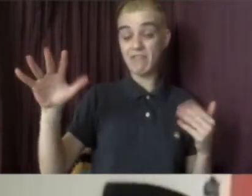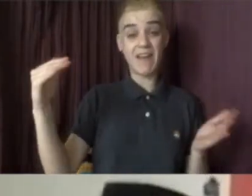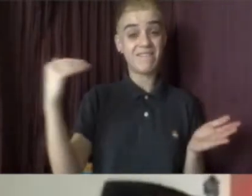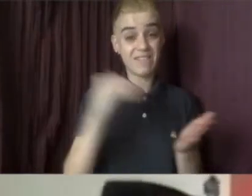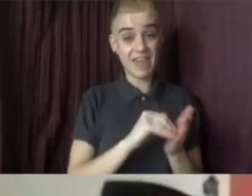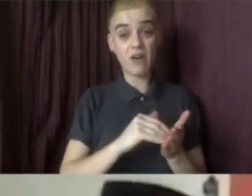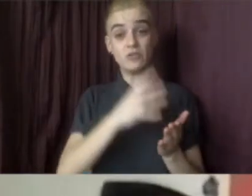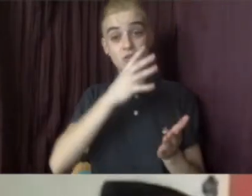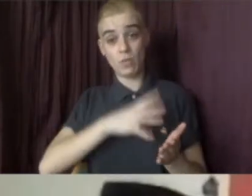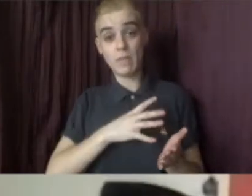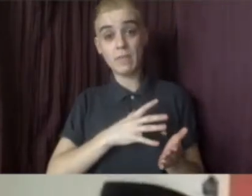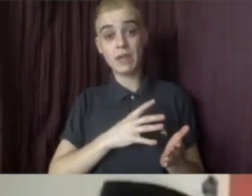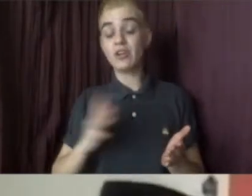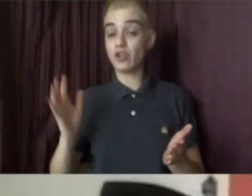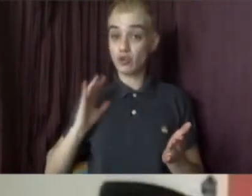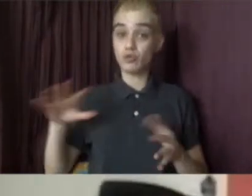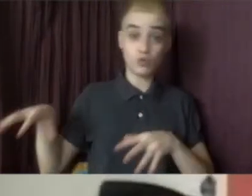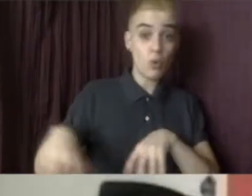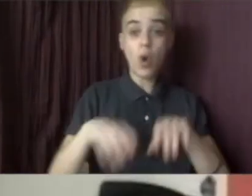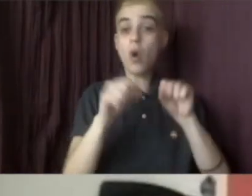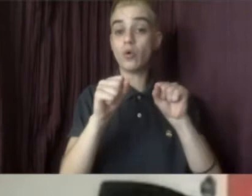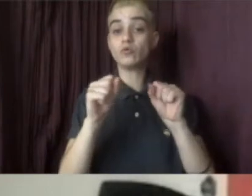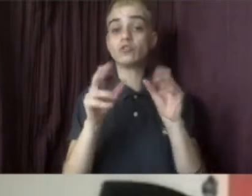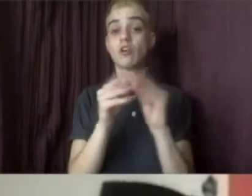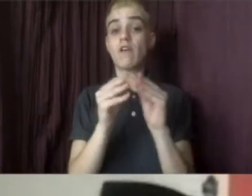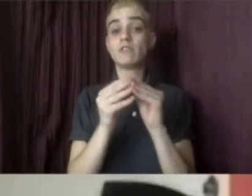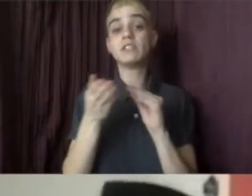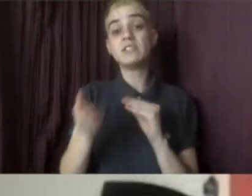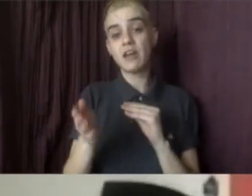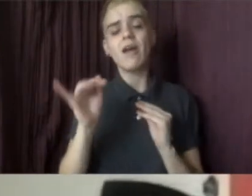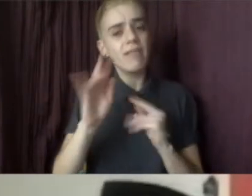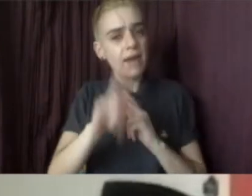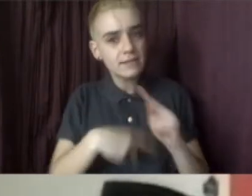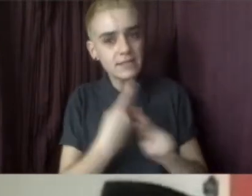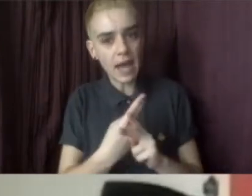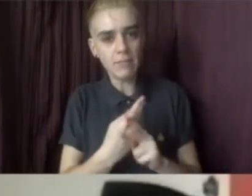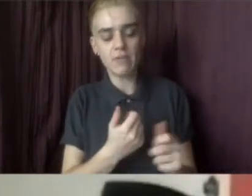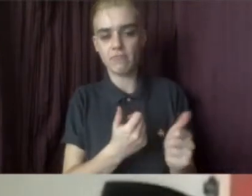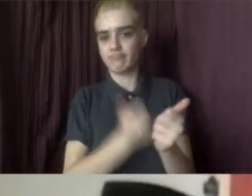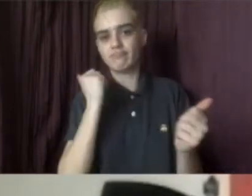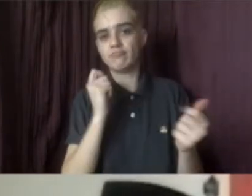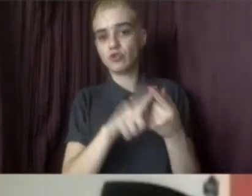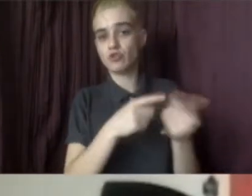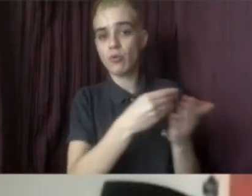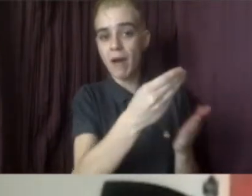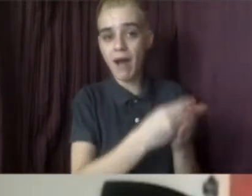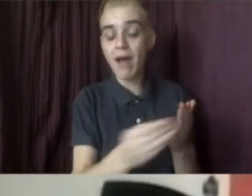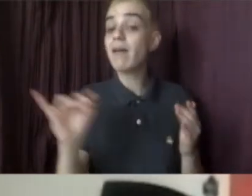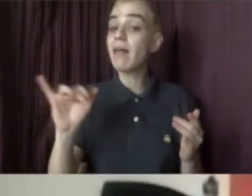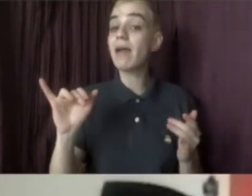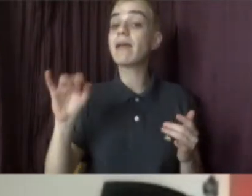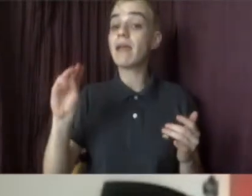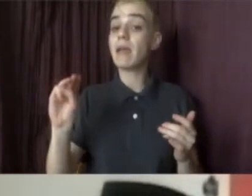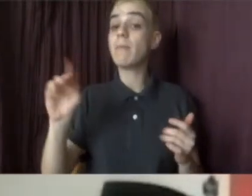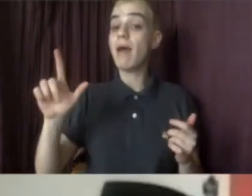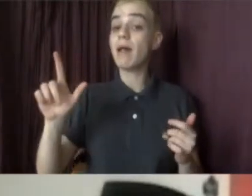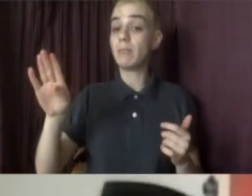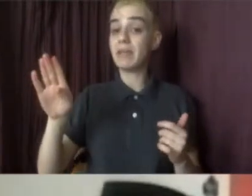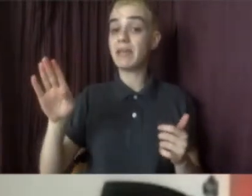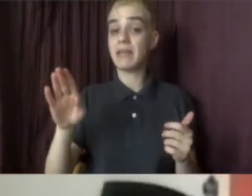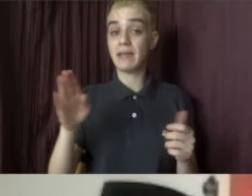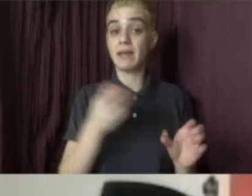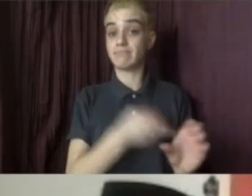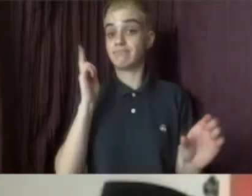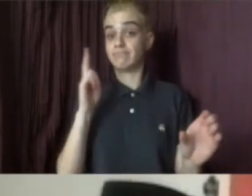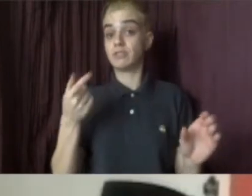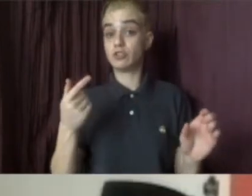this, we'll come, right? Like, it's not like we're never going to come again. But that is a part of boycott. And I hear that, when they say people are going to, it does